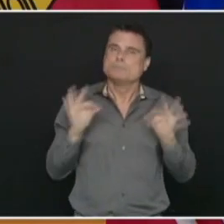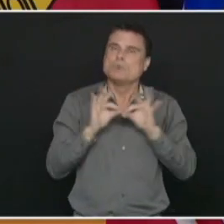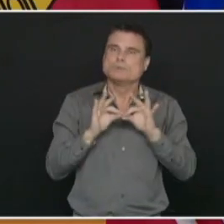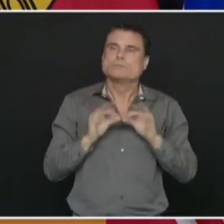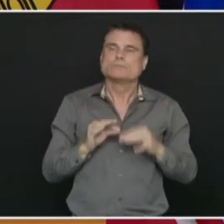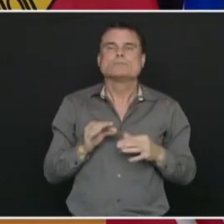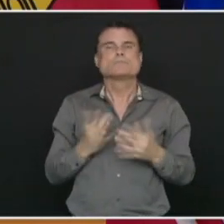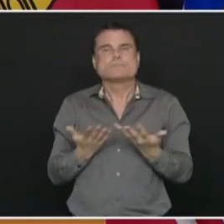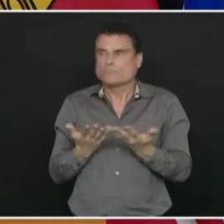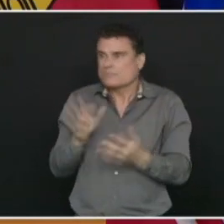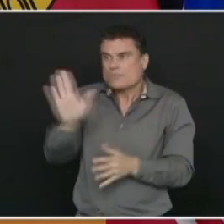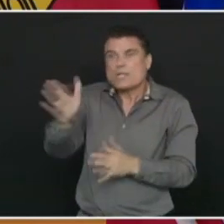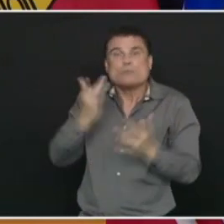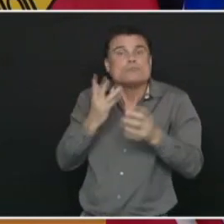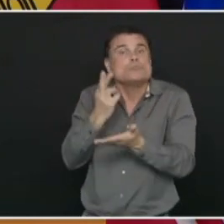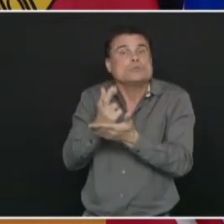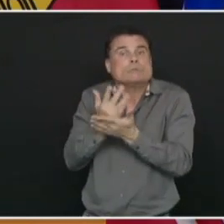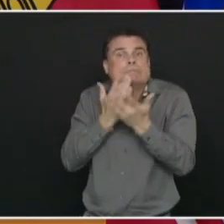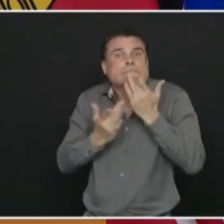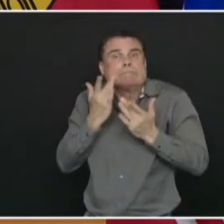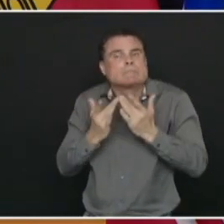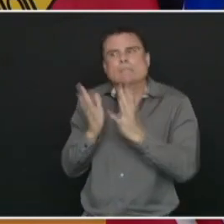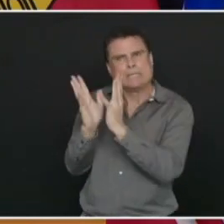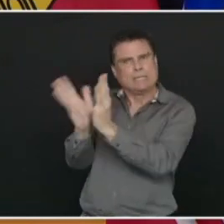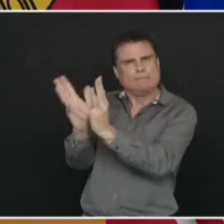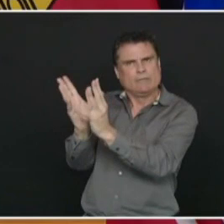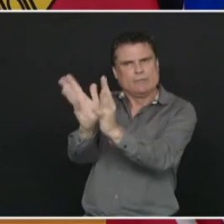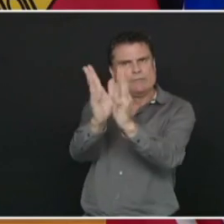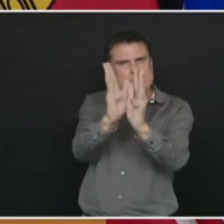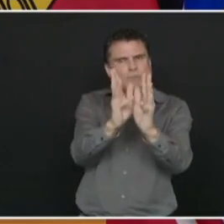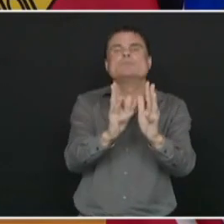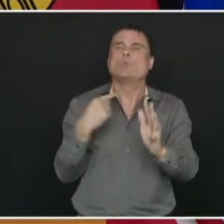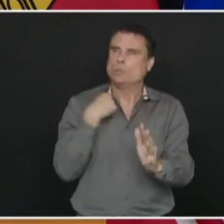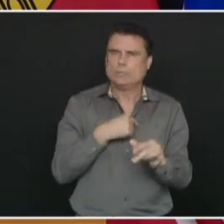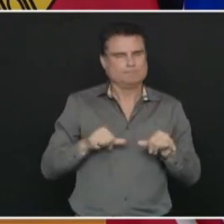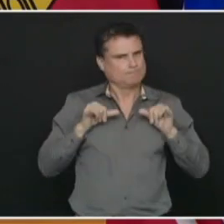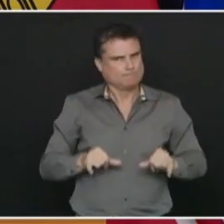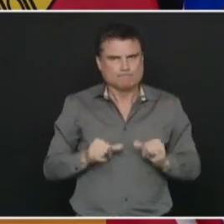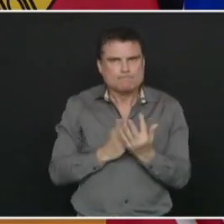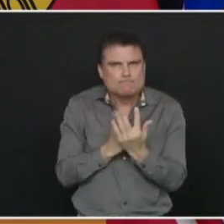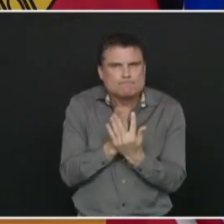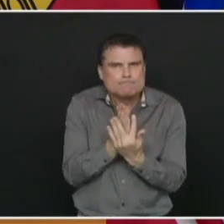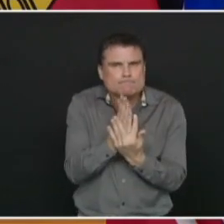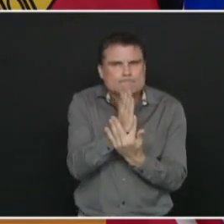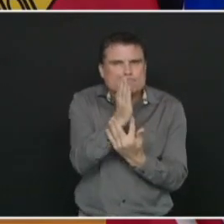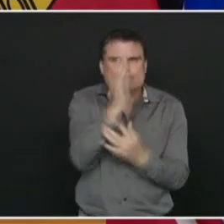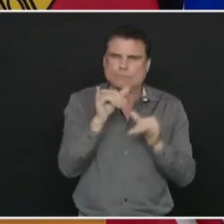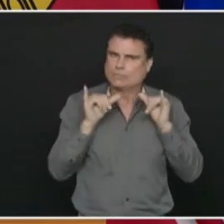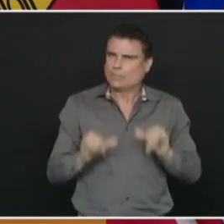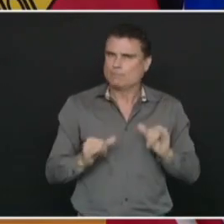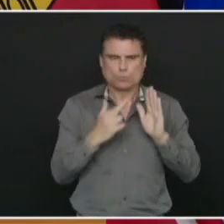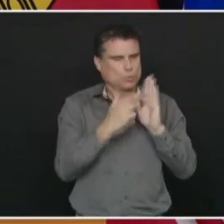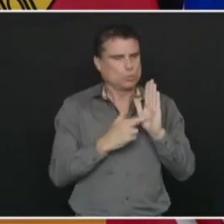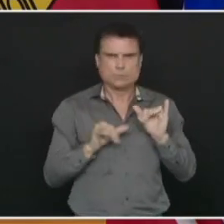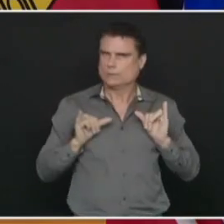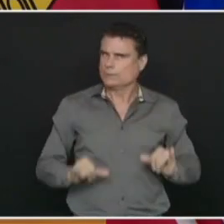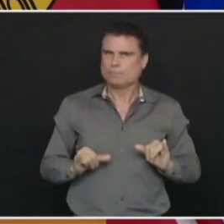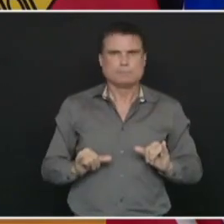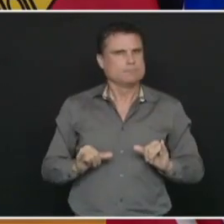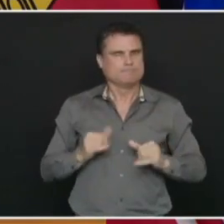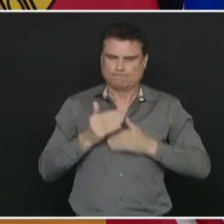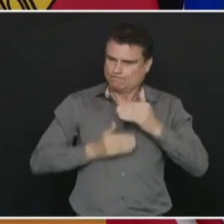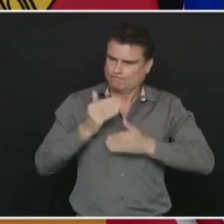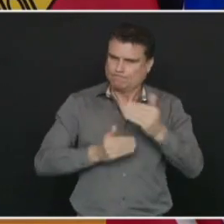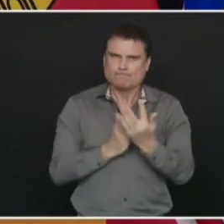to take that time to connect to people, to connect to your family, your community in virtual ways, and keep the physical